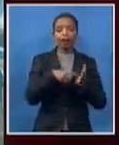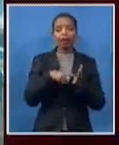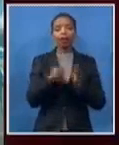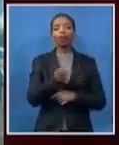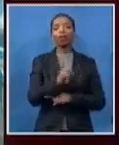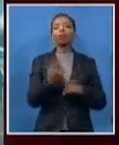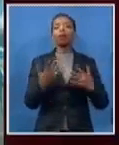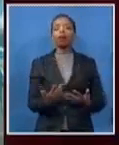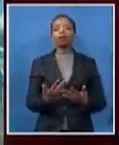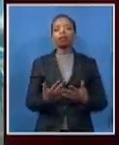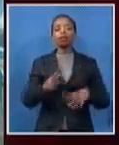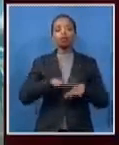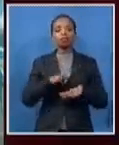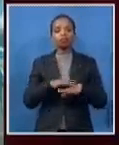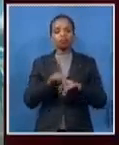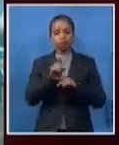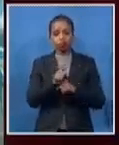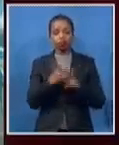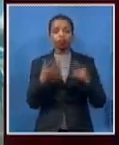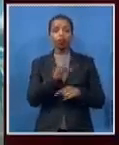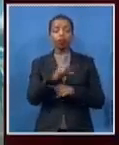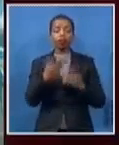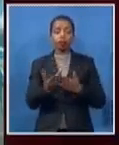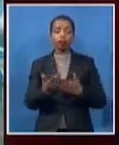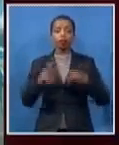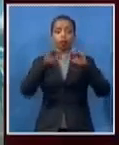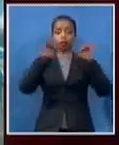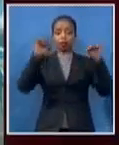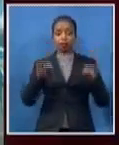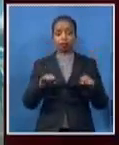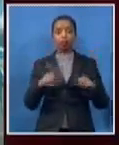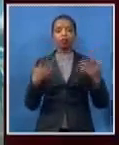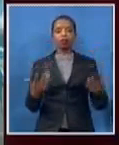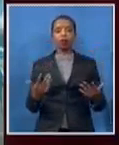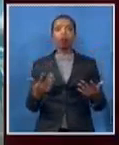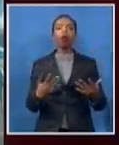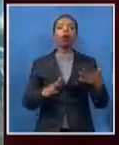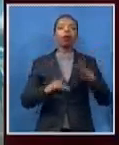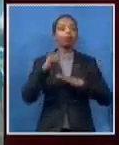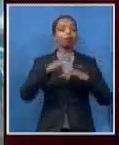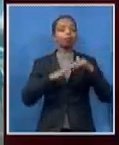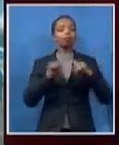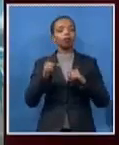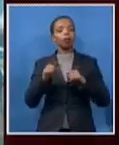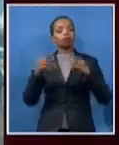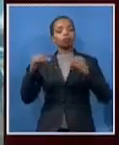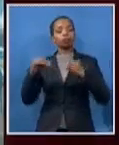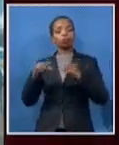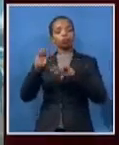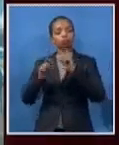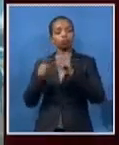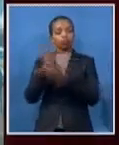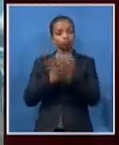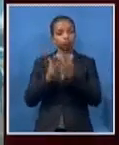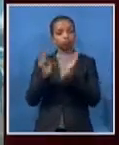system, which allows small firms particularly to hire young people, to get rid of them if